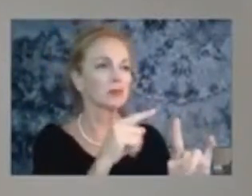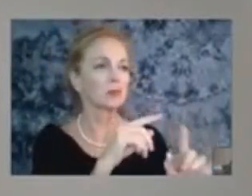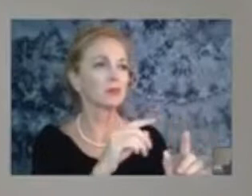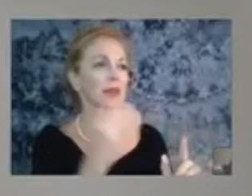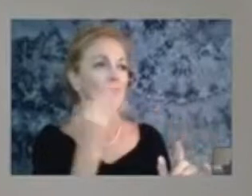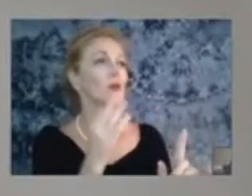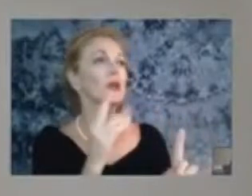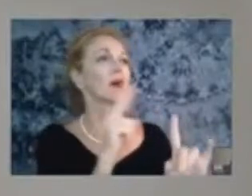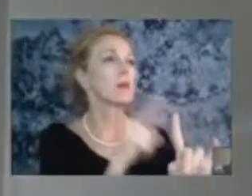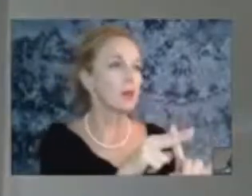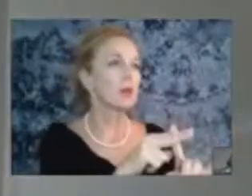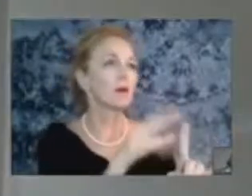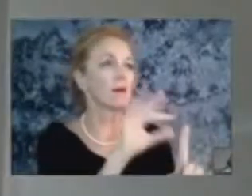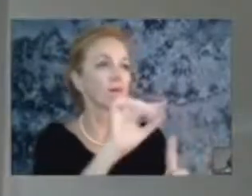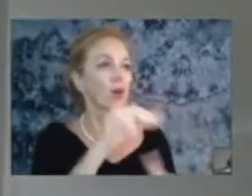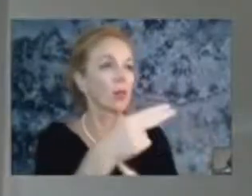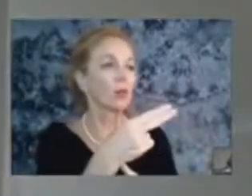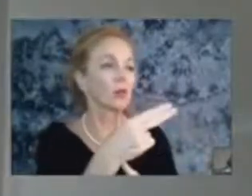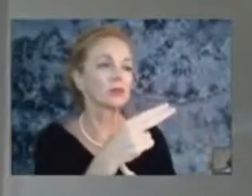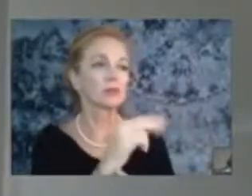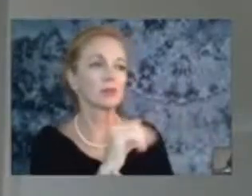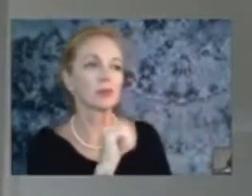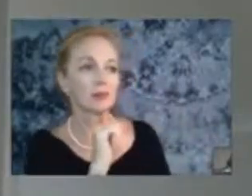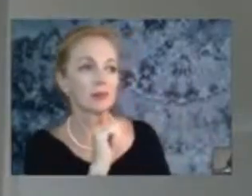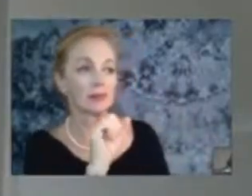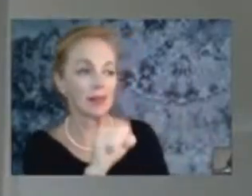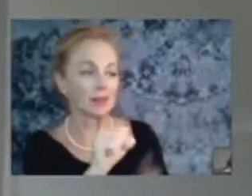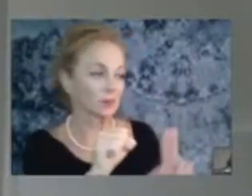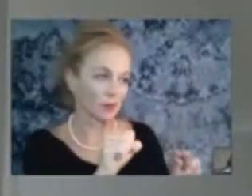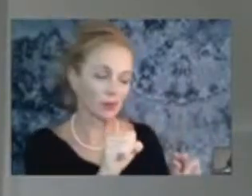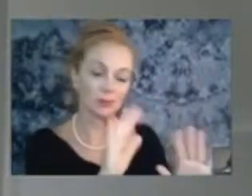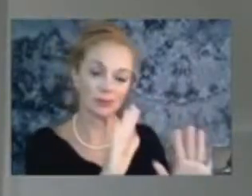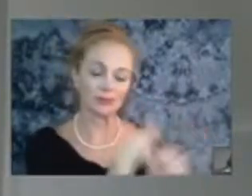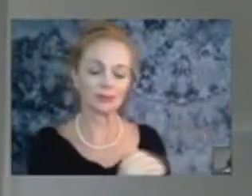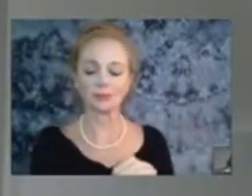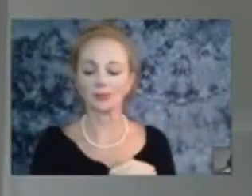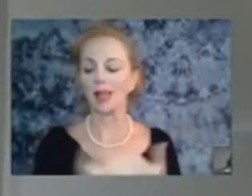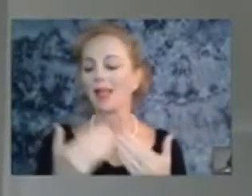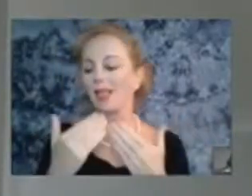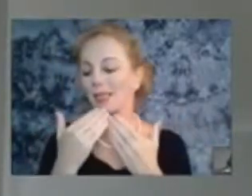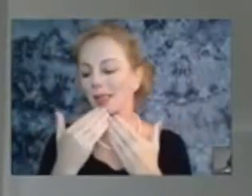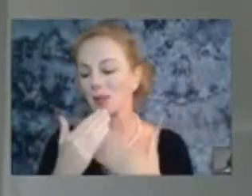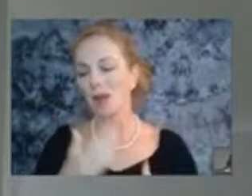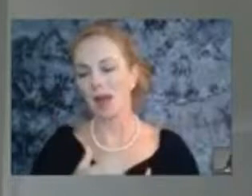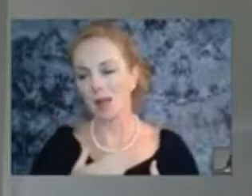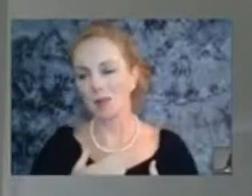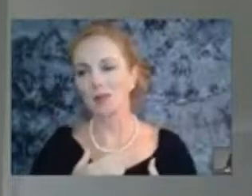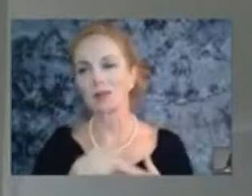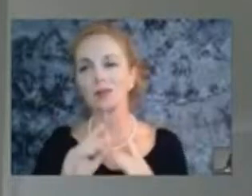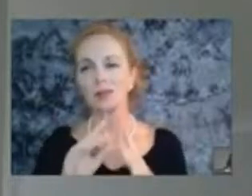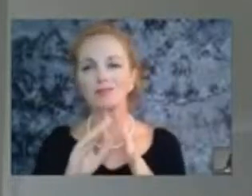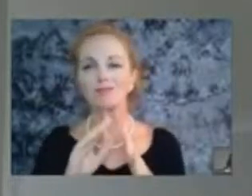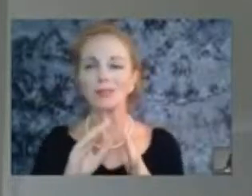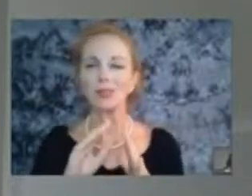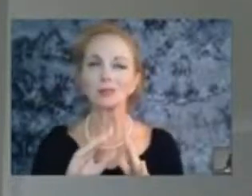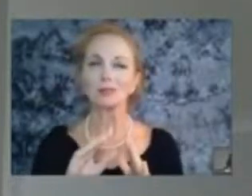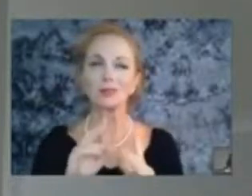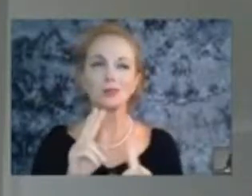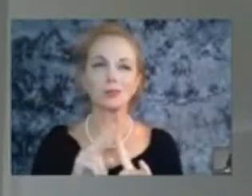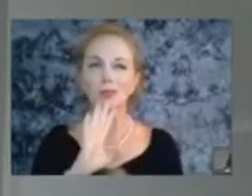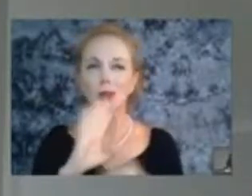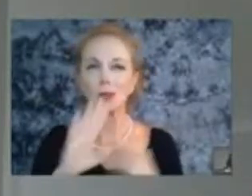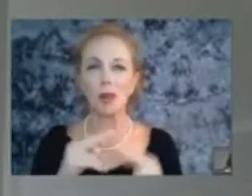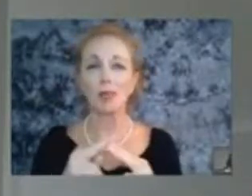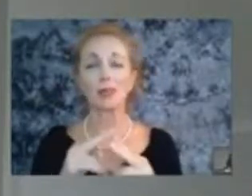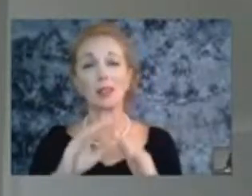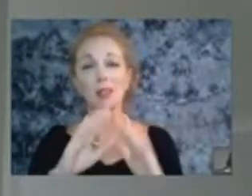you. I'm happy to hear that. And also just very happy that you started off with the child full-day programming for the